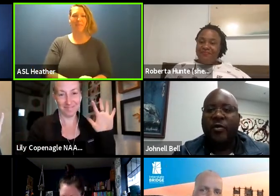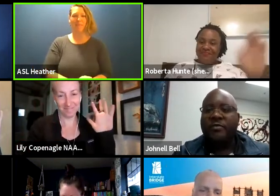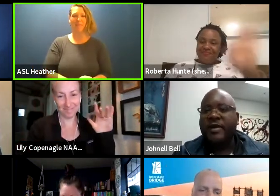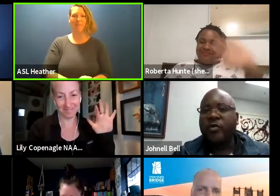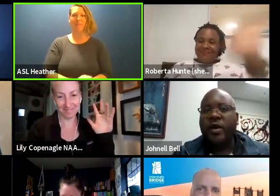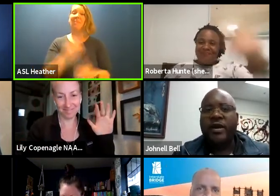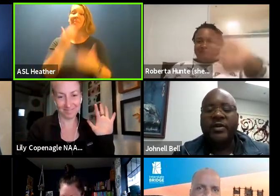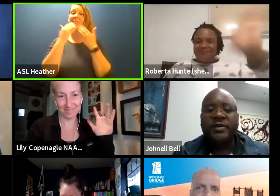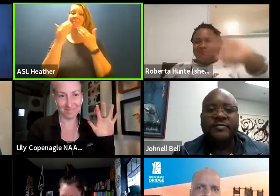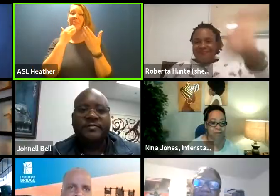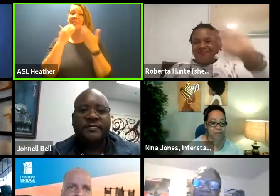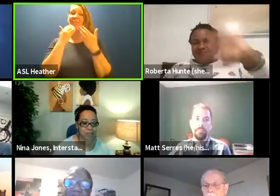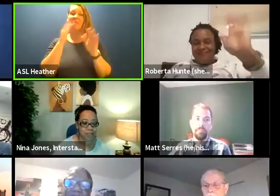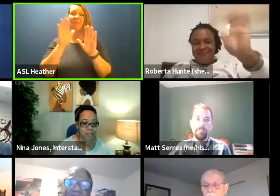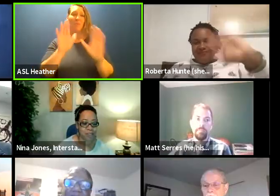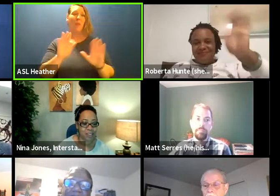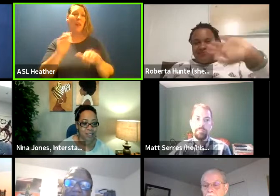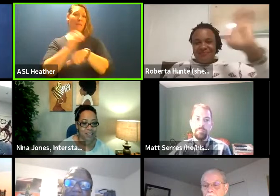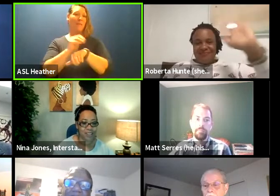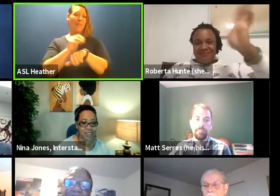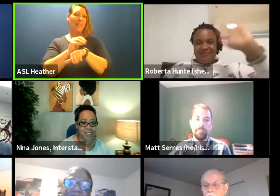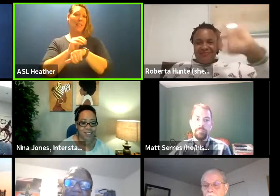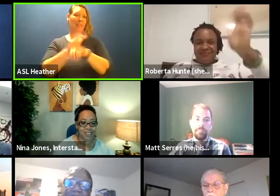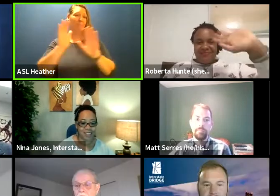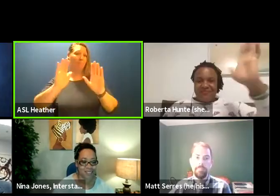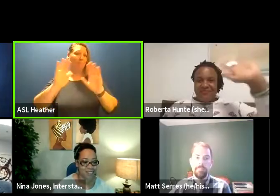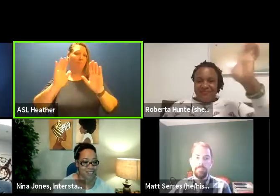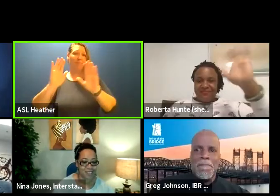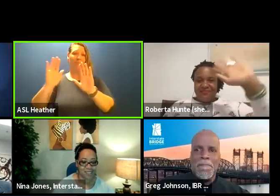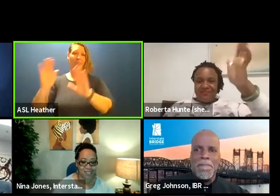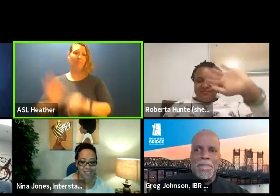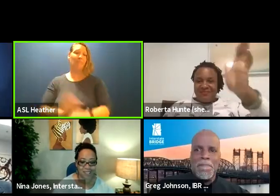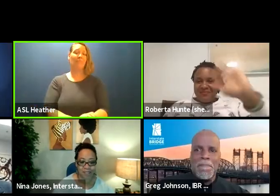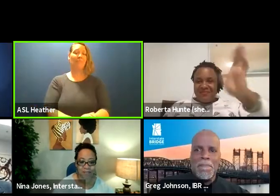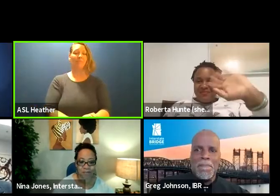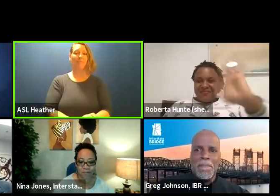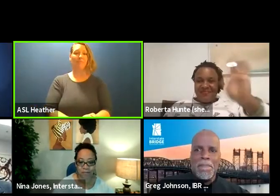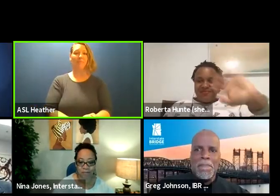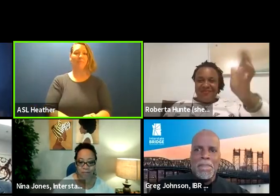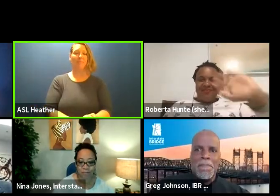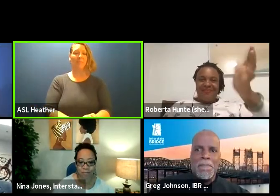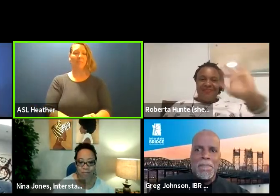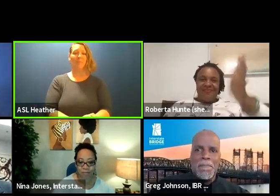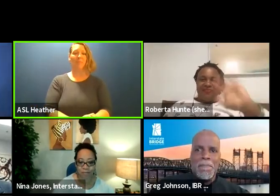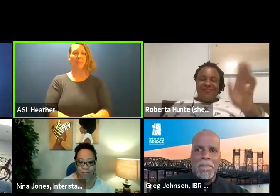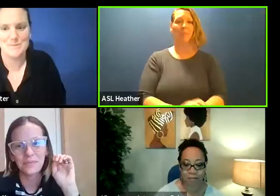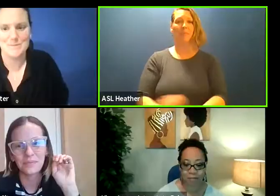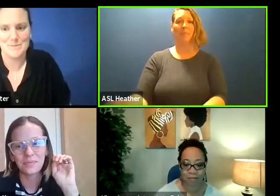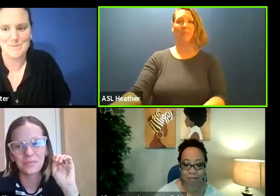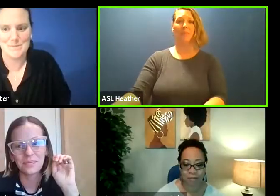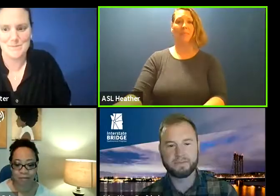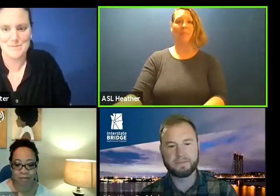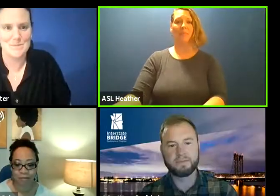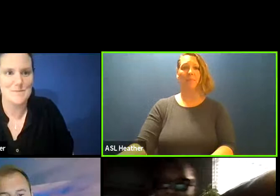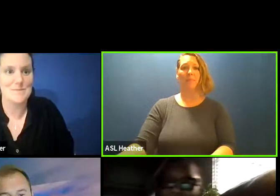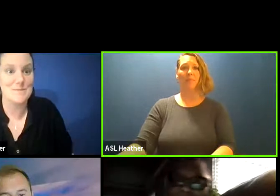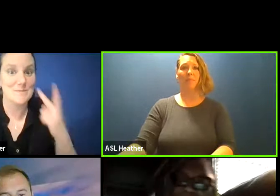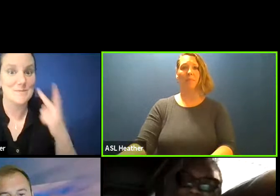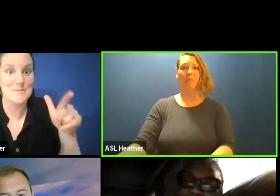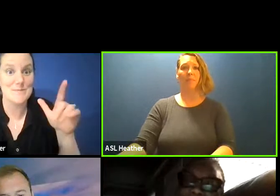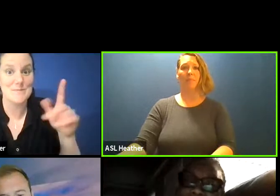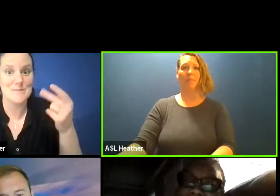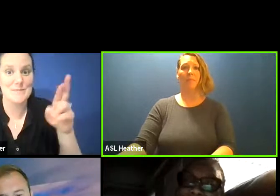Thanks, everyone. Have a great evening. See you Bye. next month. Thank you. Thank you. Bye,